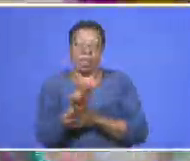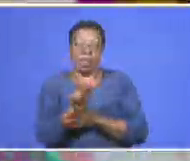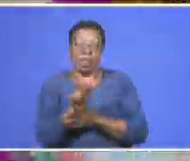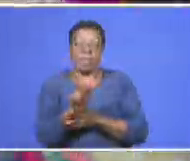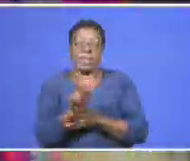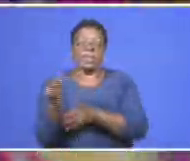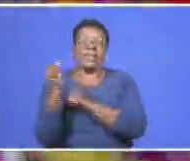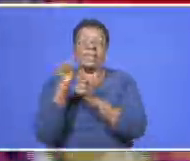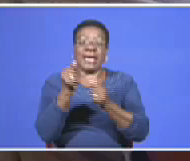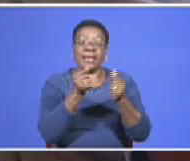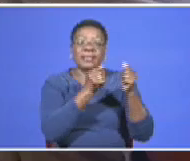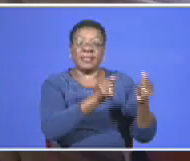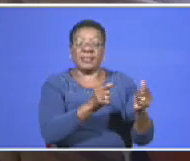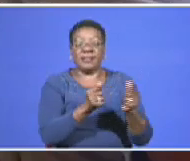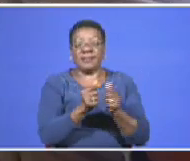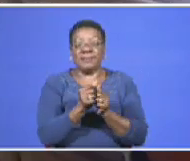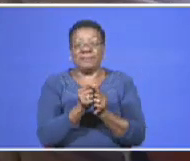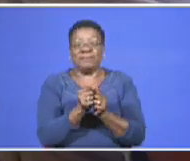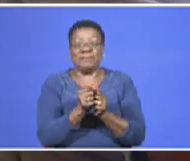Saxons.